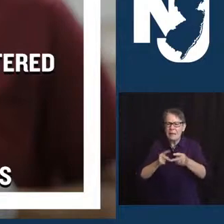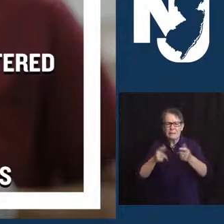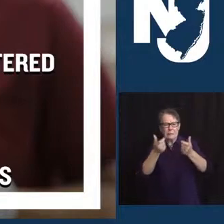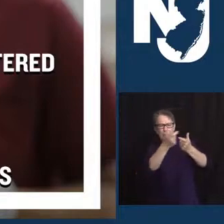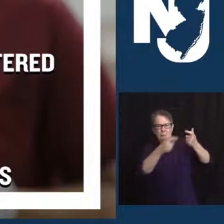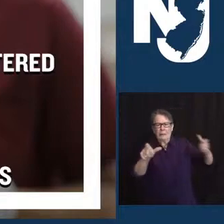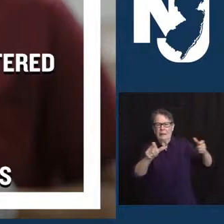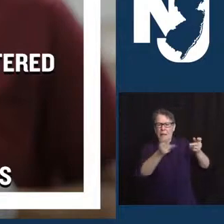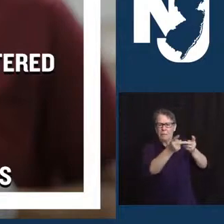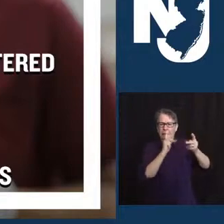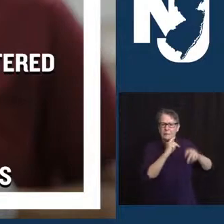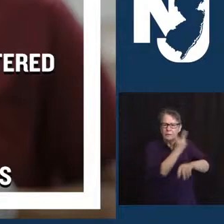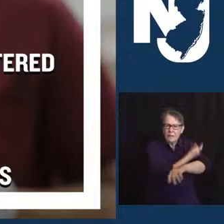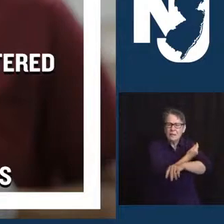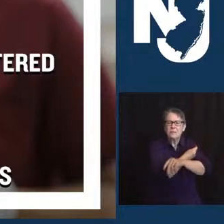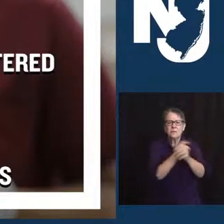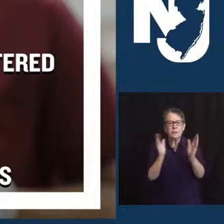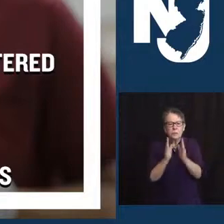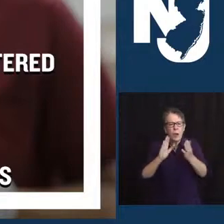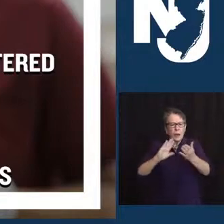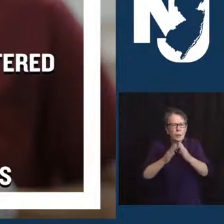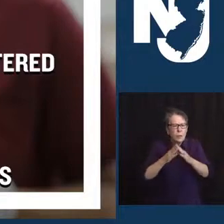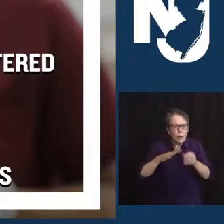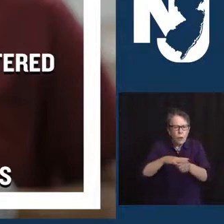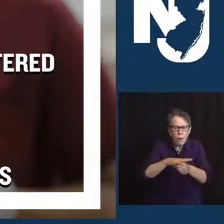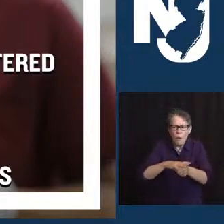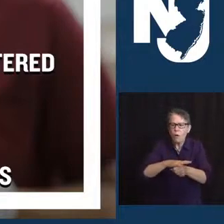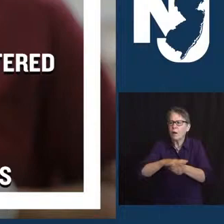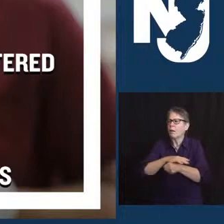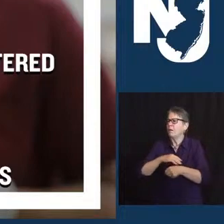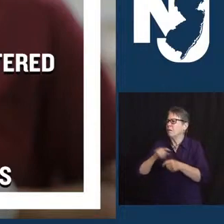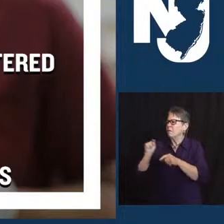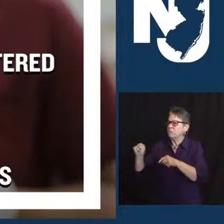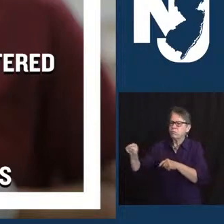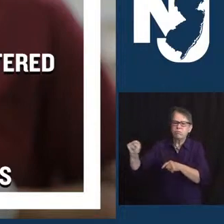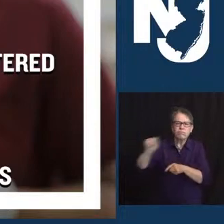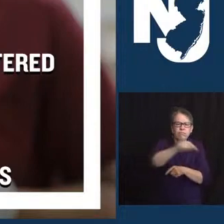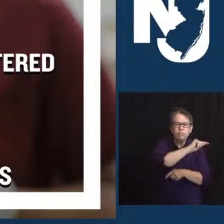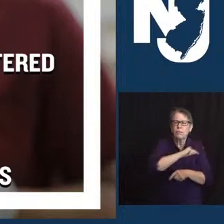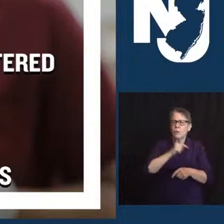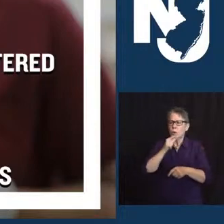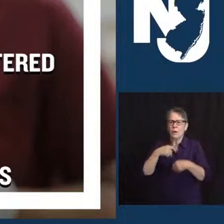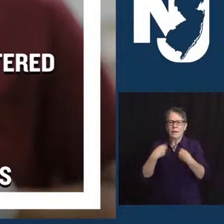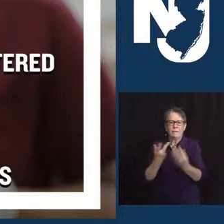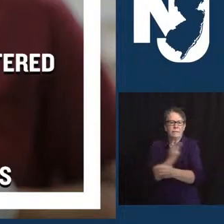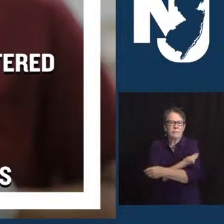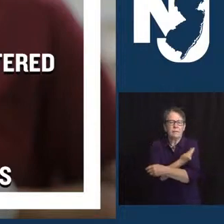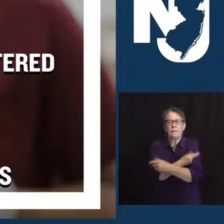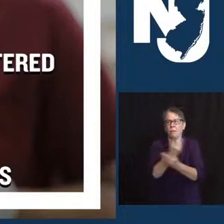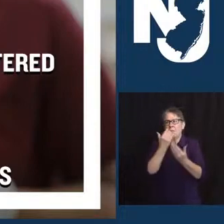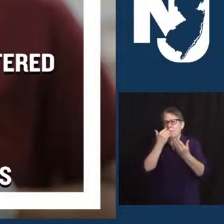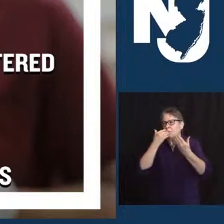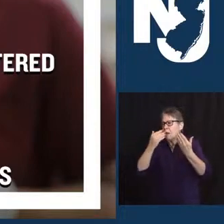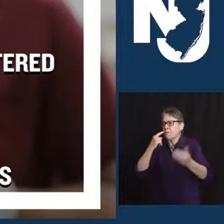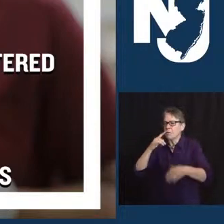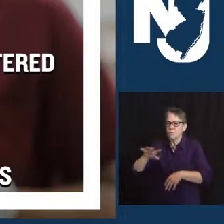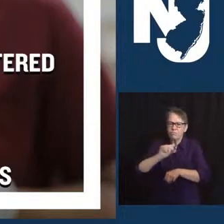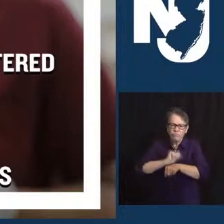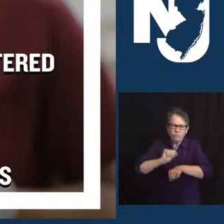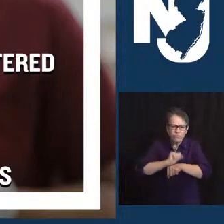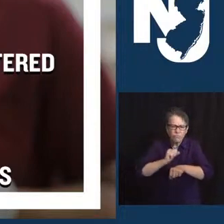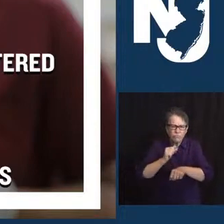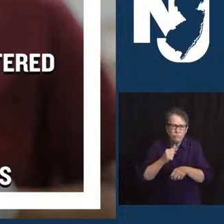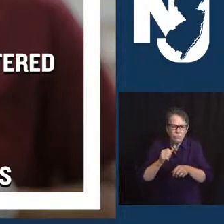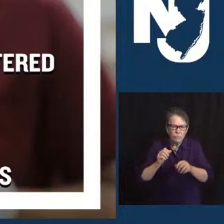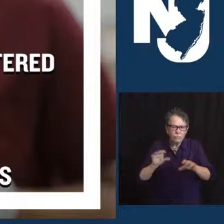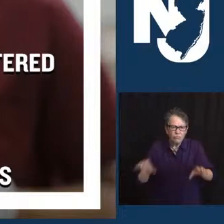state, from the bottom of our hearts, we say thank you for your incredible and hard work. And to every single one of you who